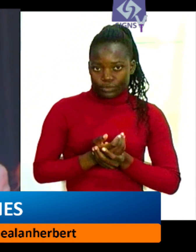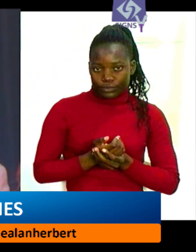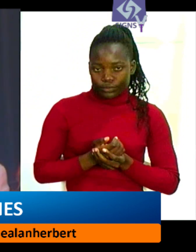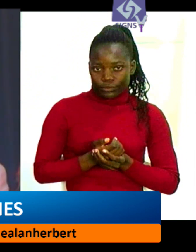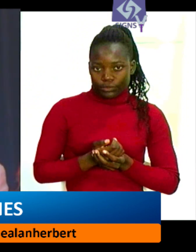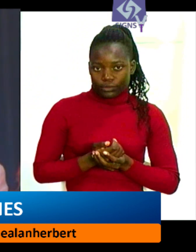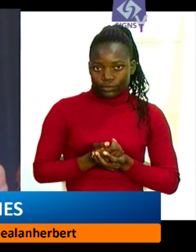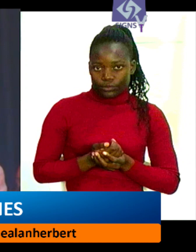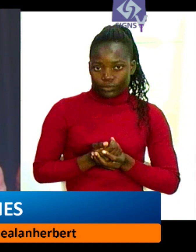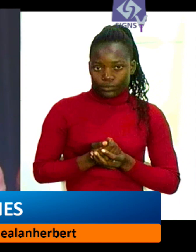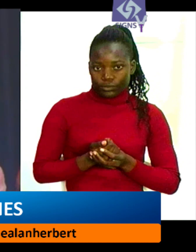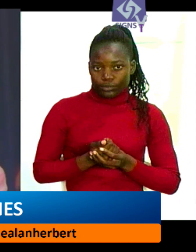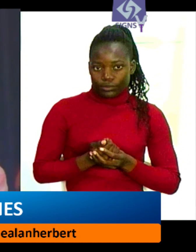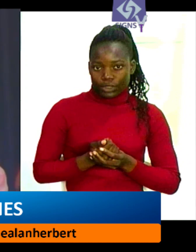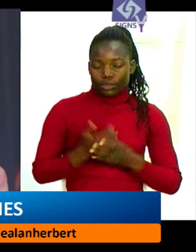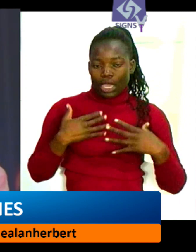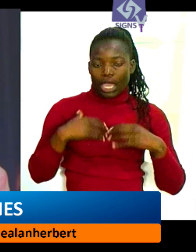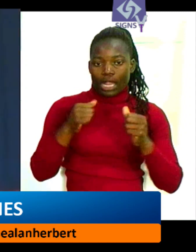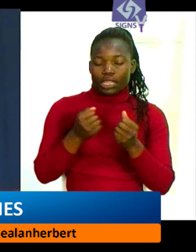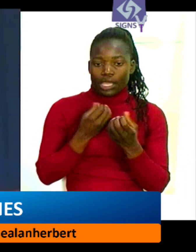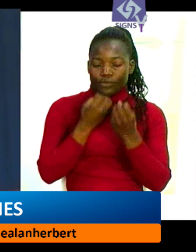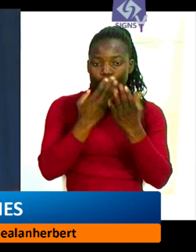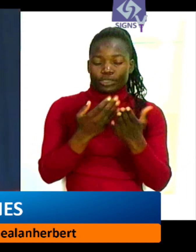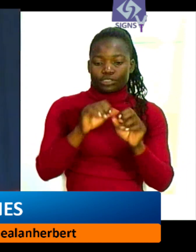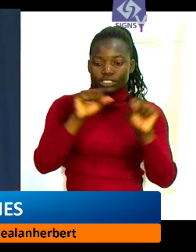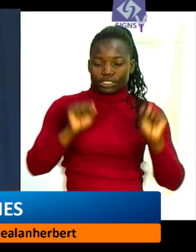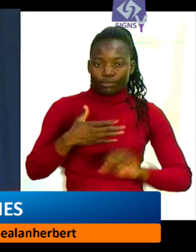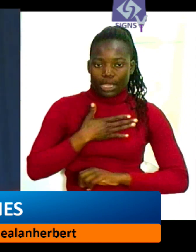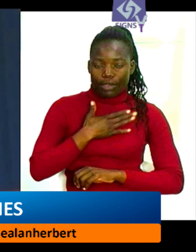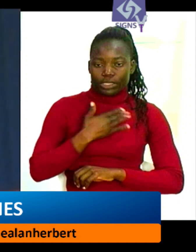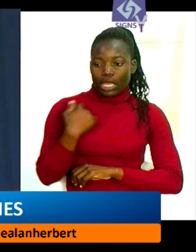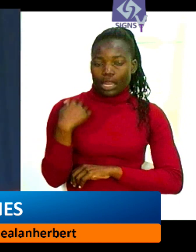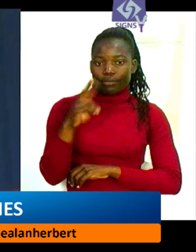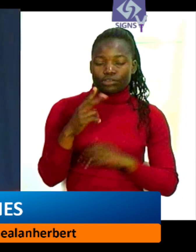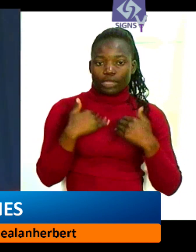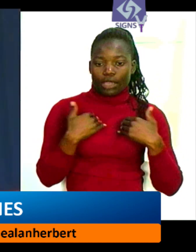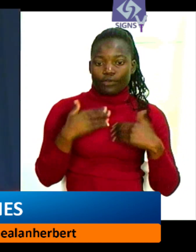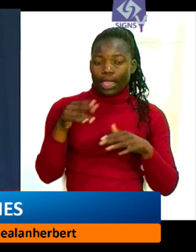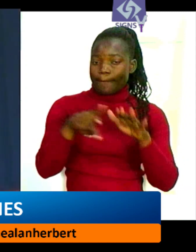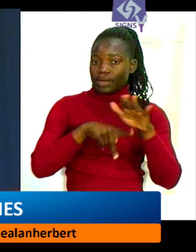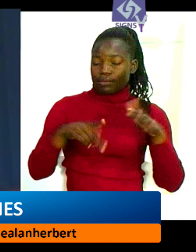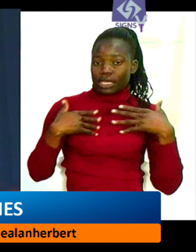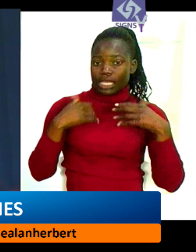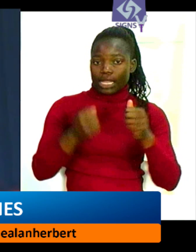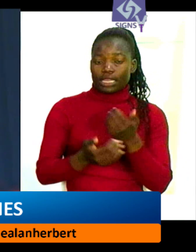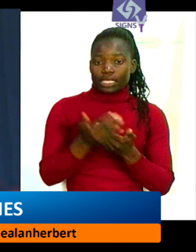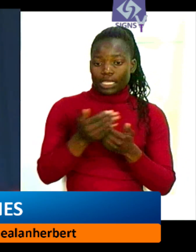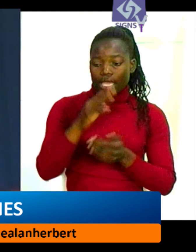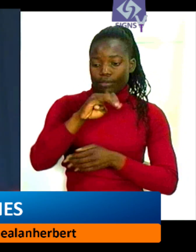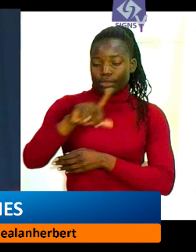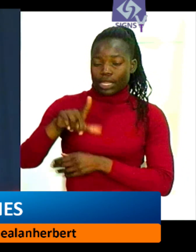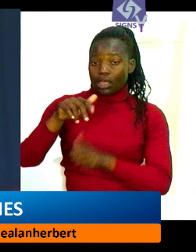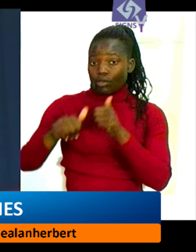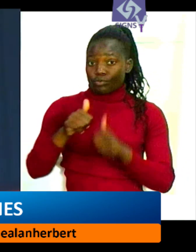itaweza kuyaweka katika health information system yetu. Ya pili, tuko na primary